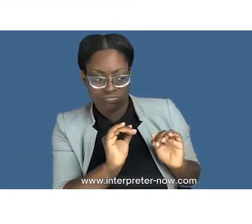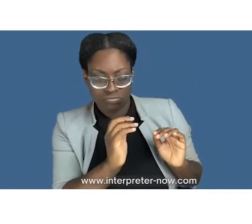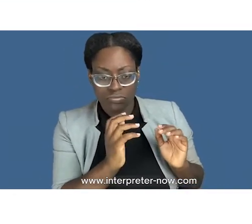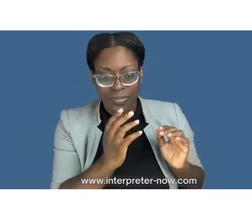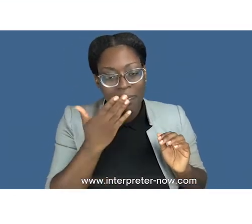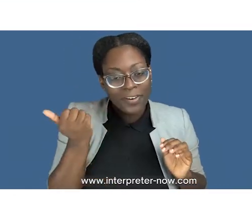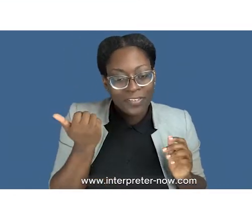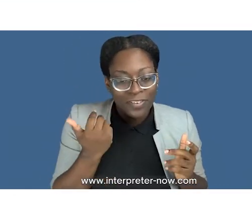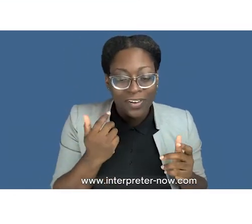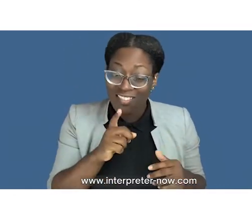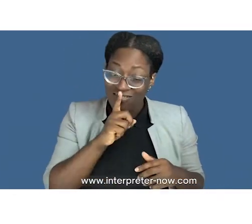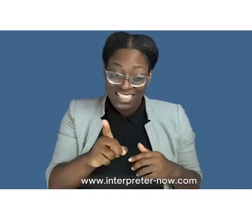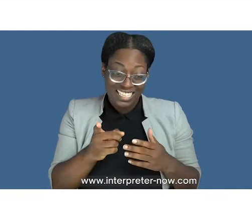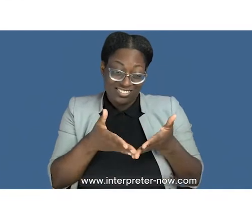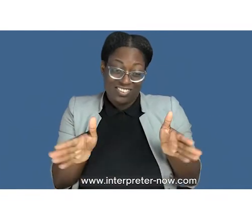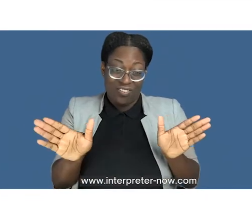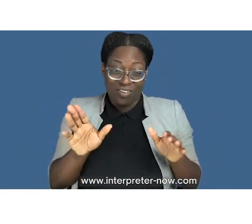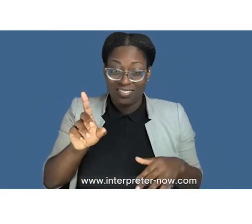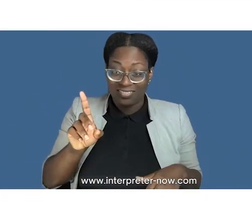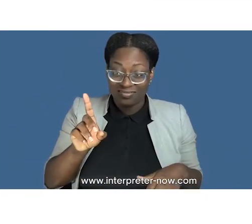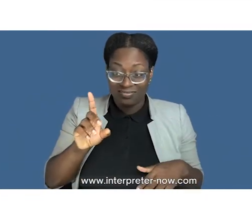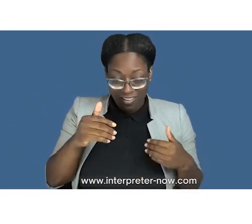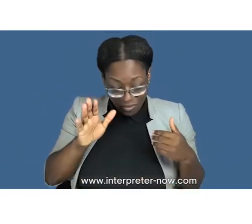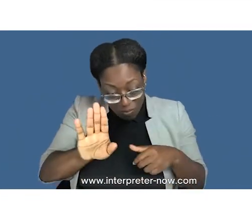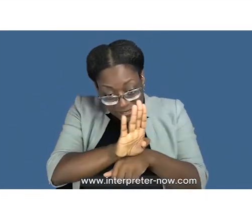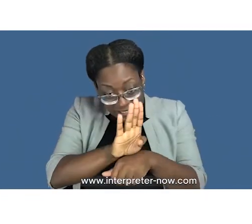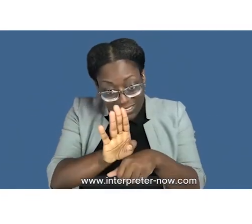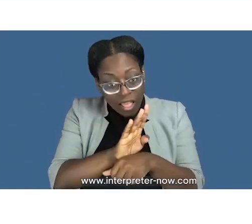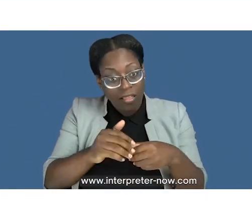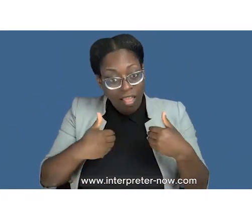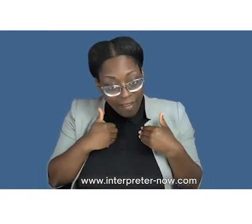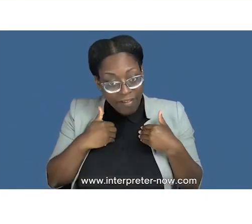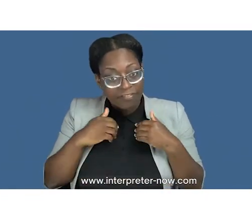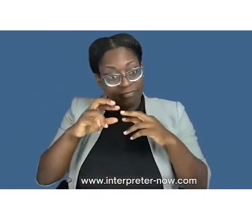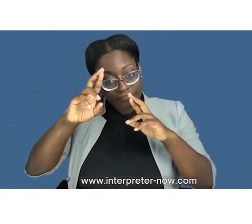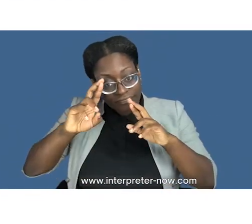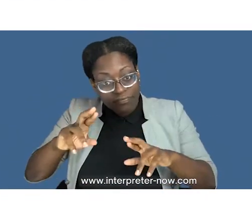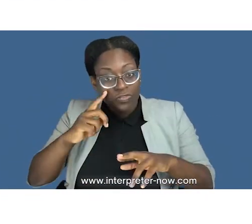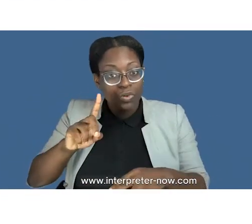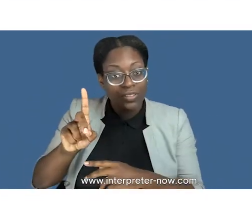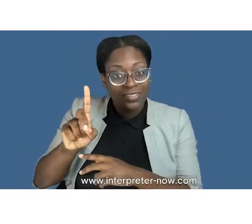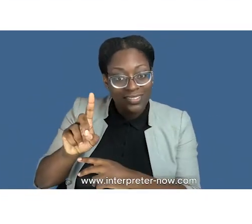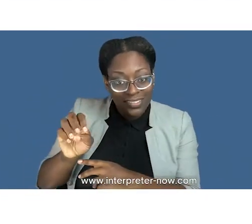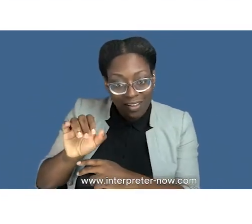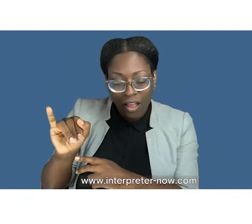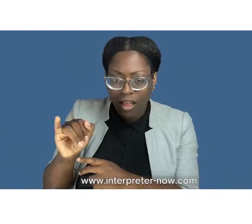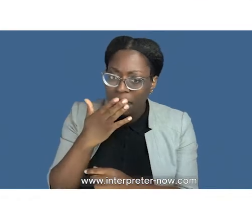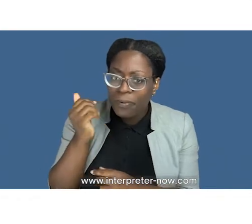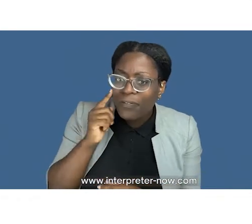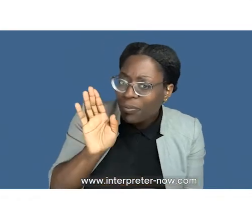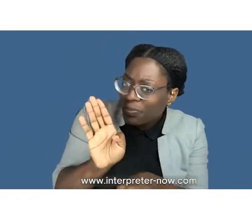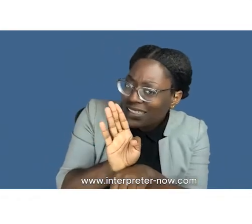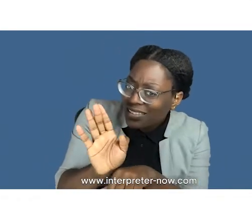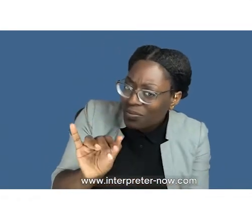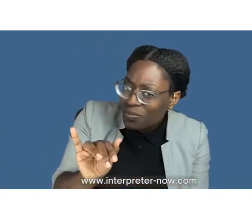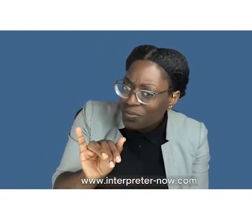team doesn't look like them, right? And it's better for business. You want a